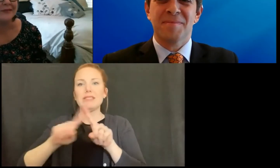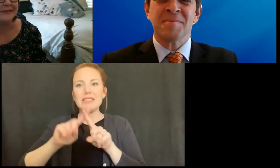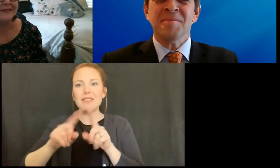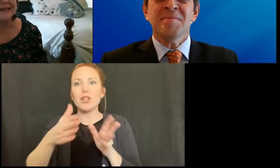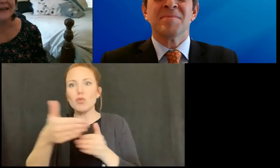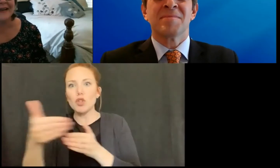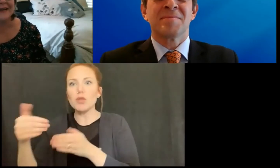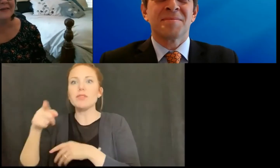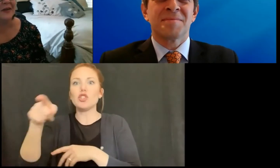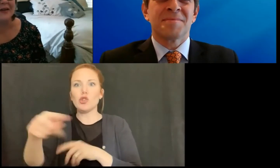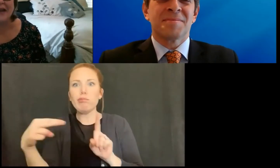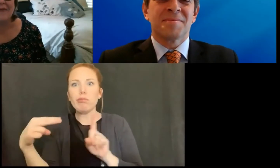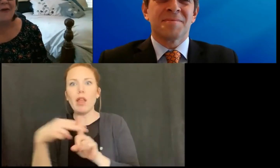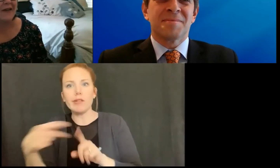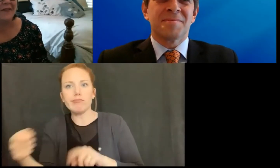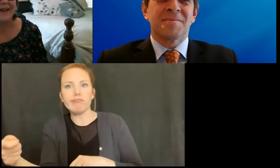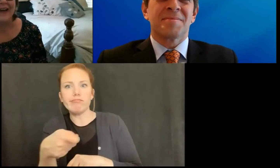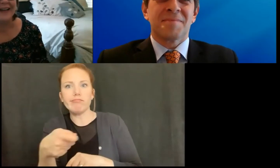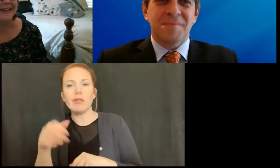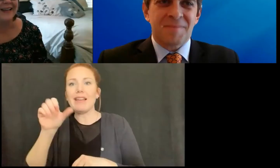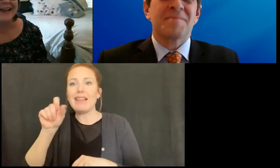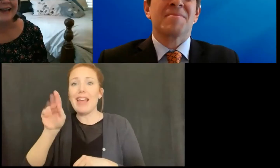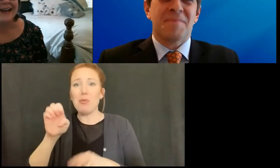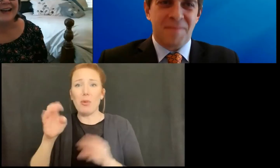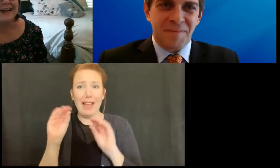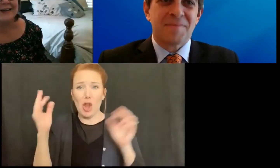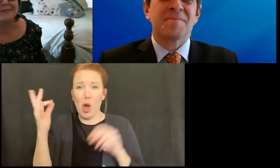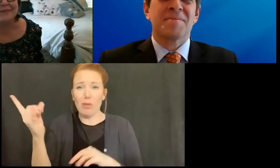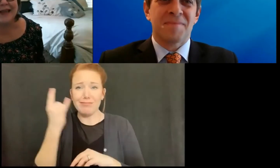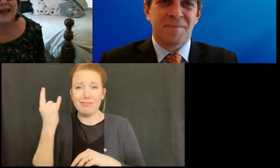cable. You didn't have Wi-Fi.